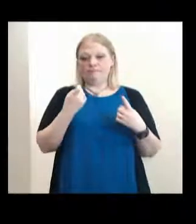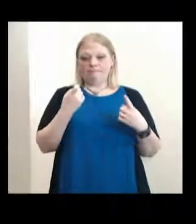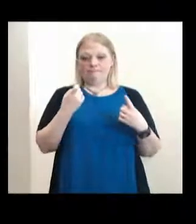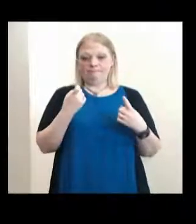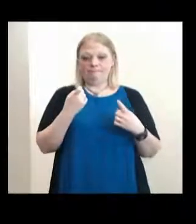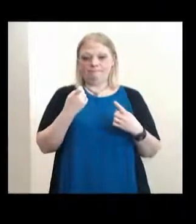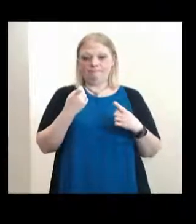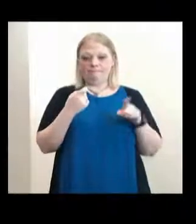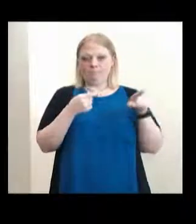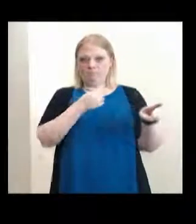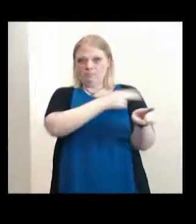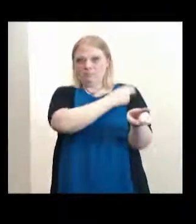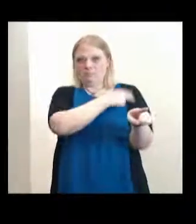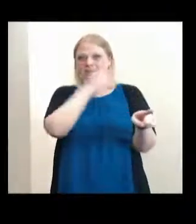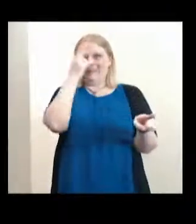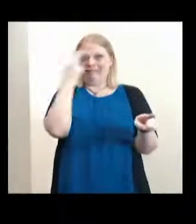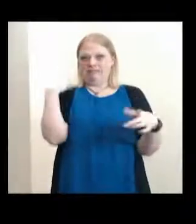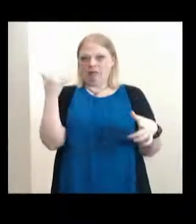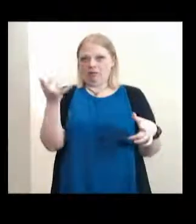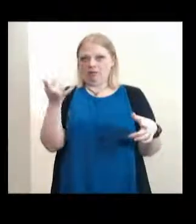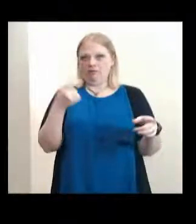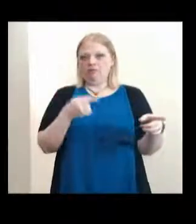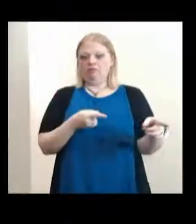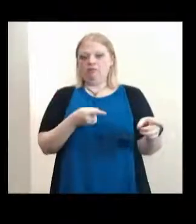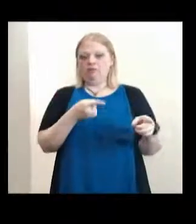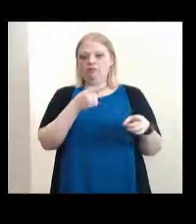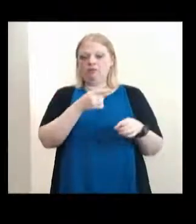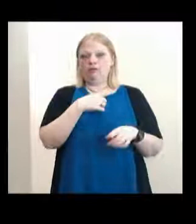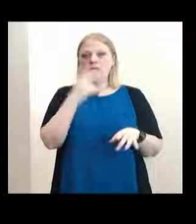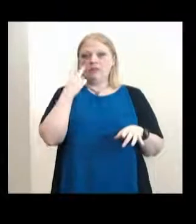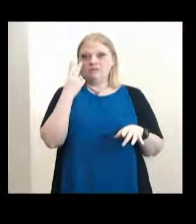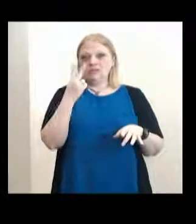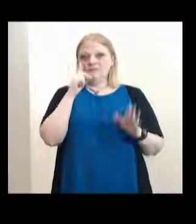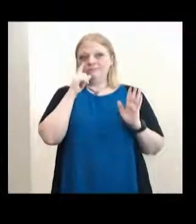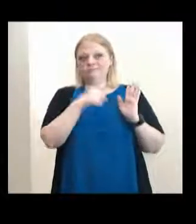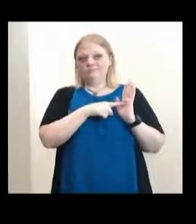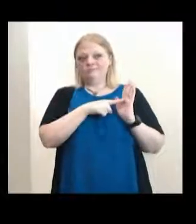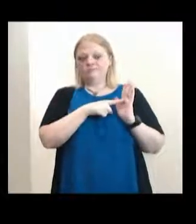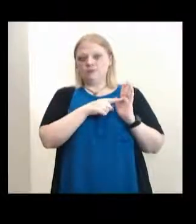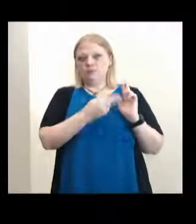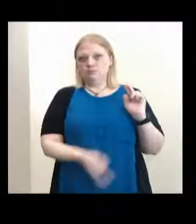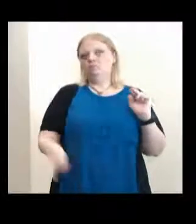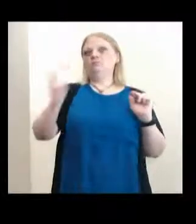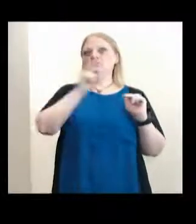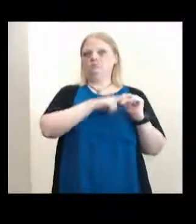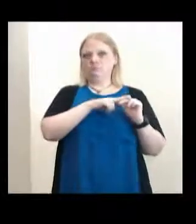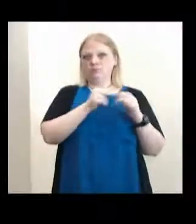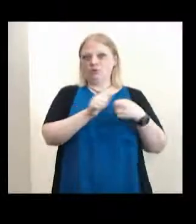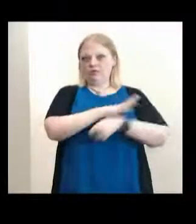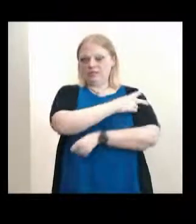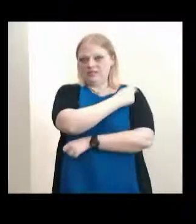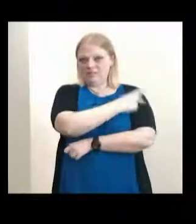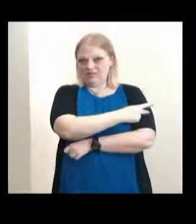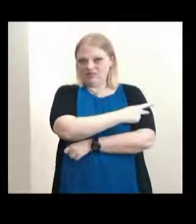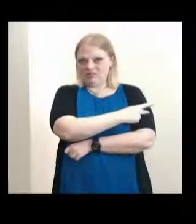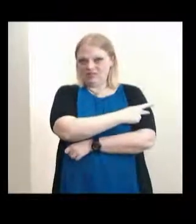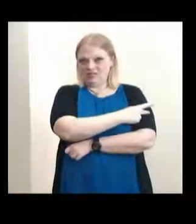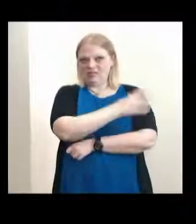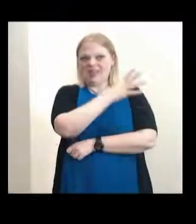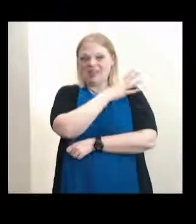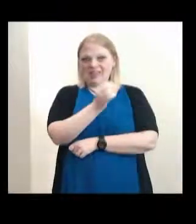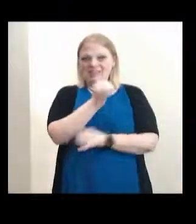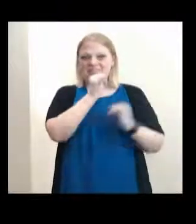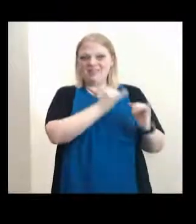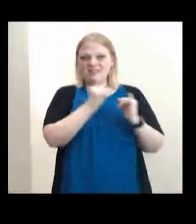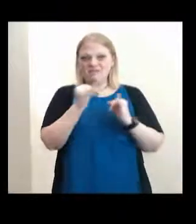one hospital system, Catholic Health System, that it has seen a marked increase in COVID-19 patients, and the individuals